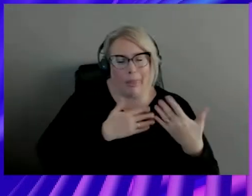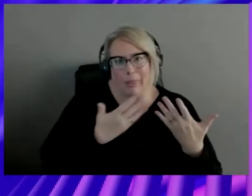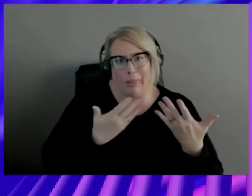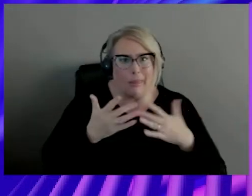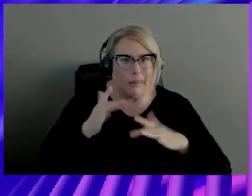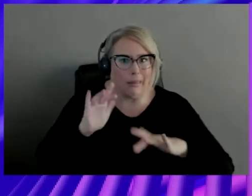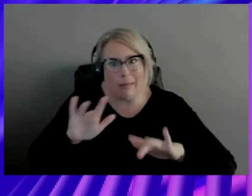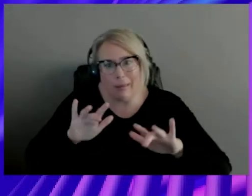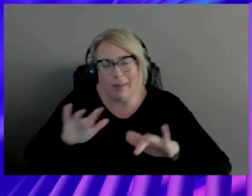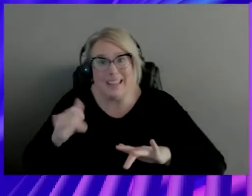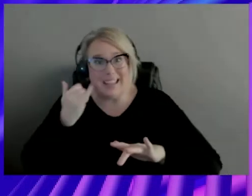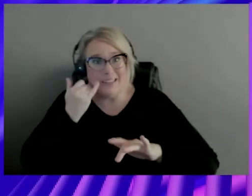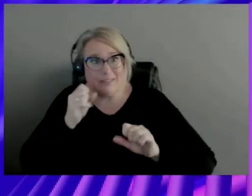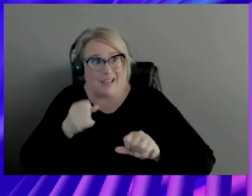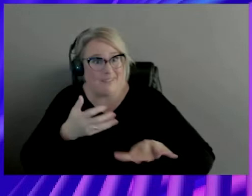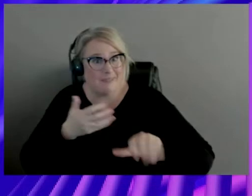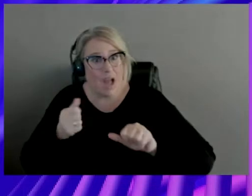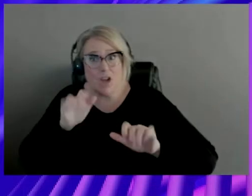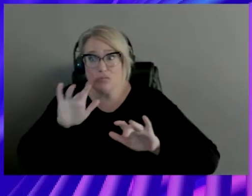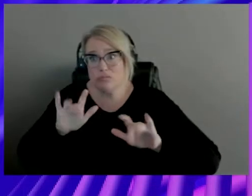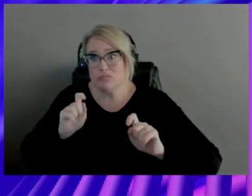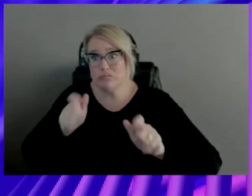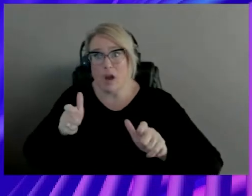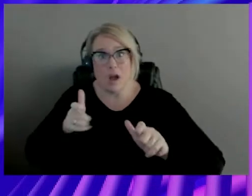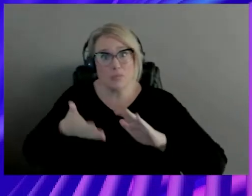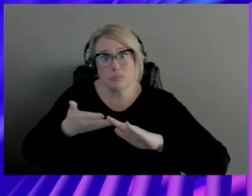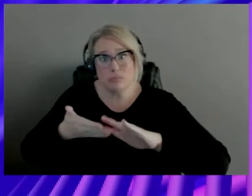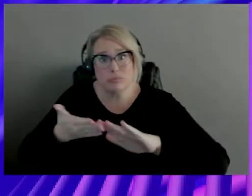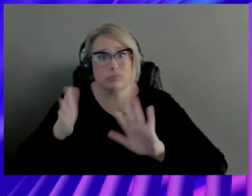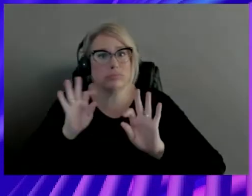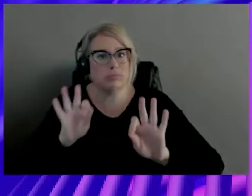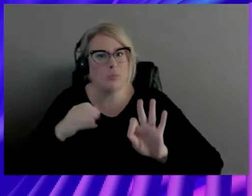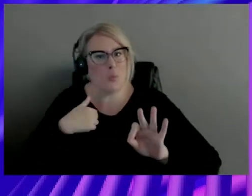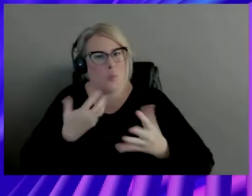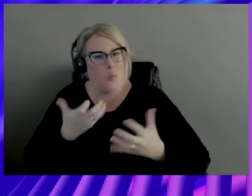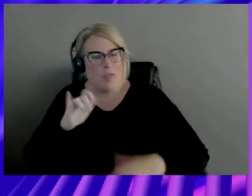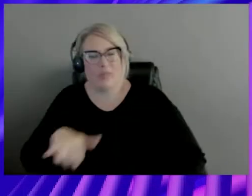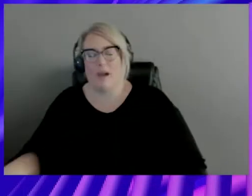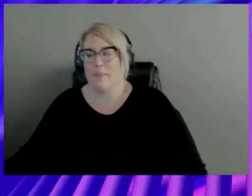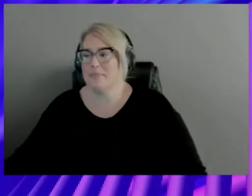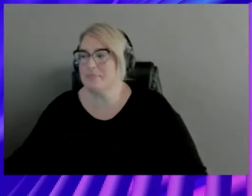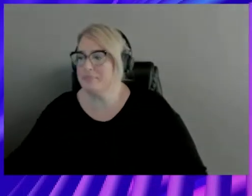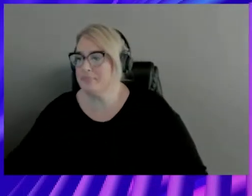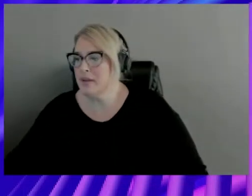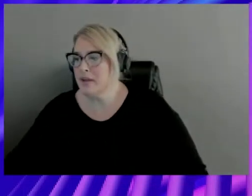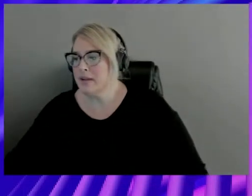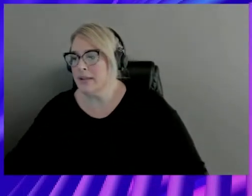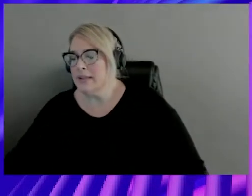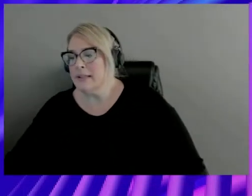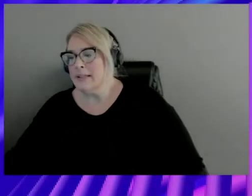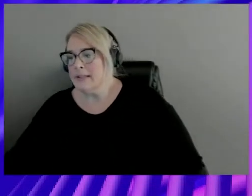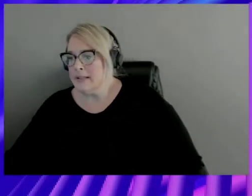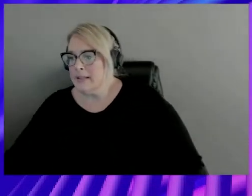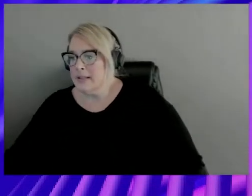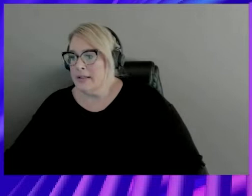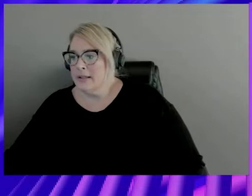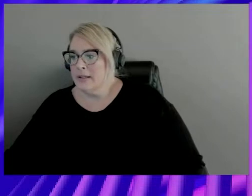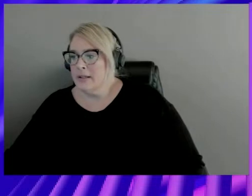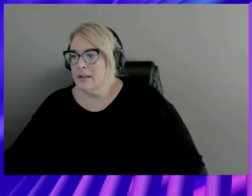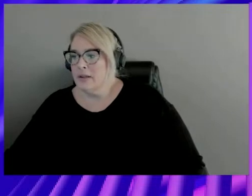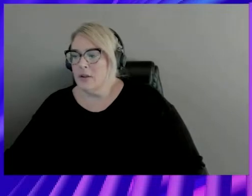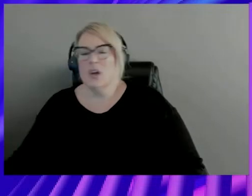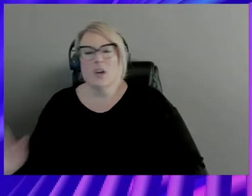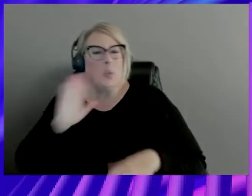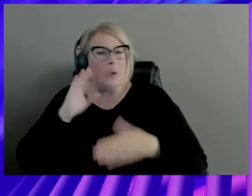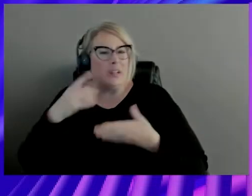clicks, that's great. So definitely, and I think we're going to talk about more as well. The